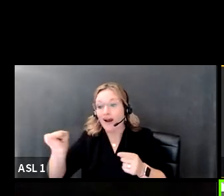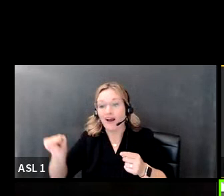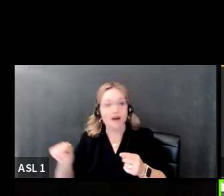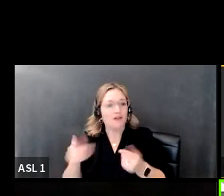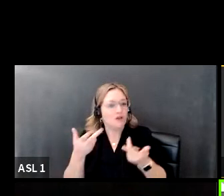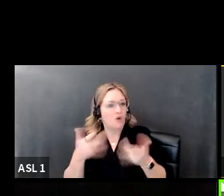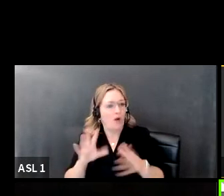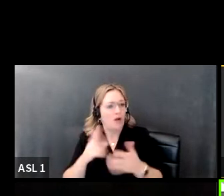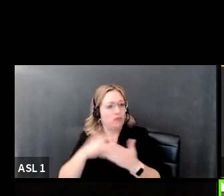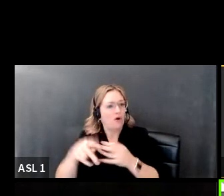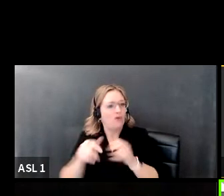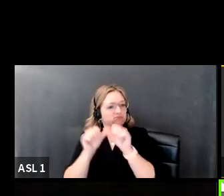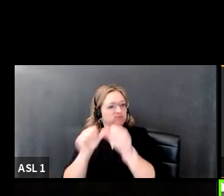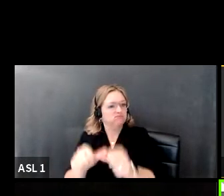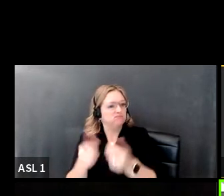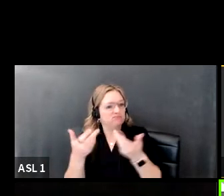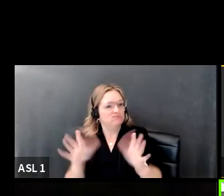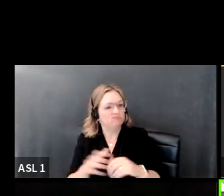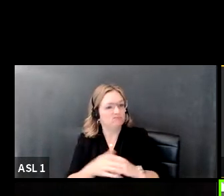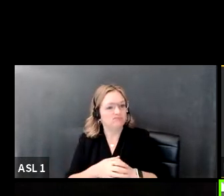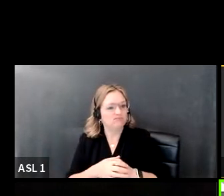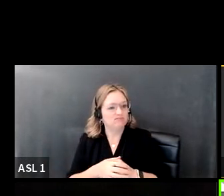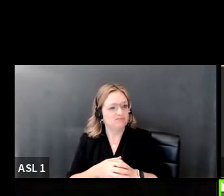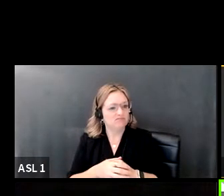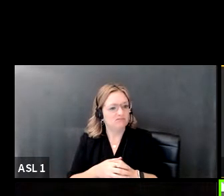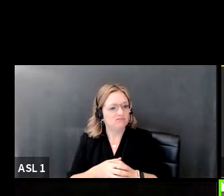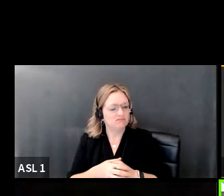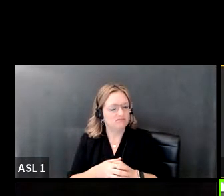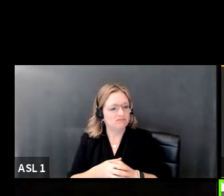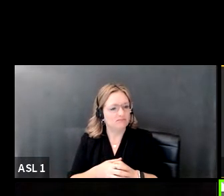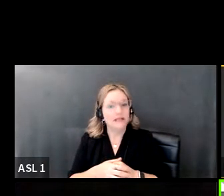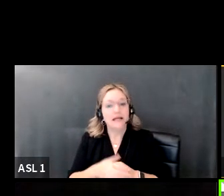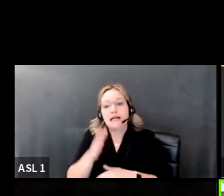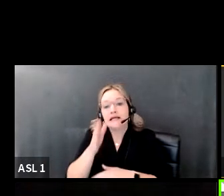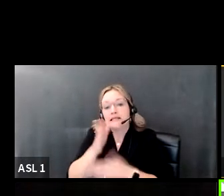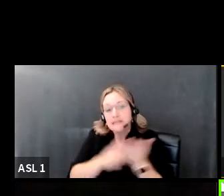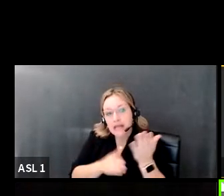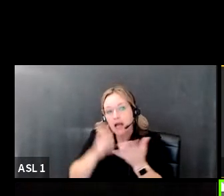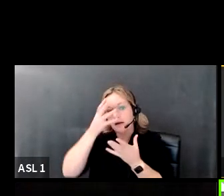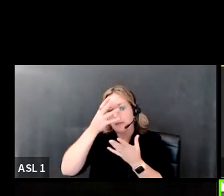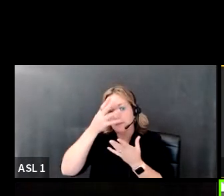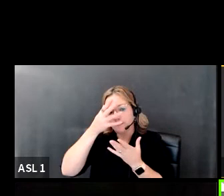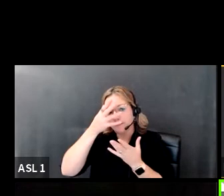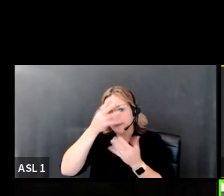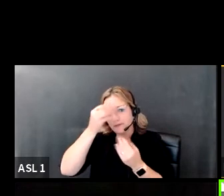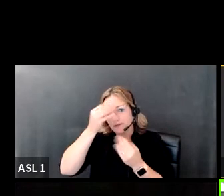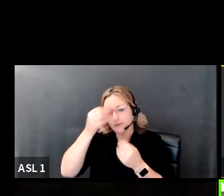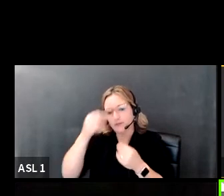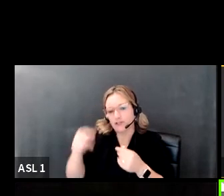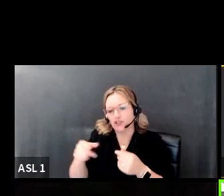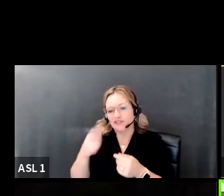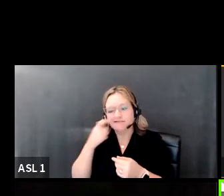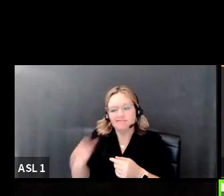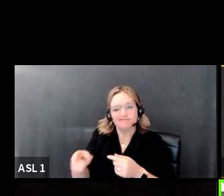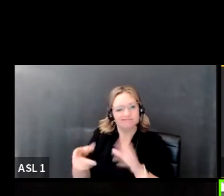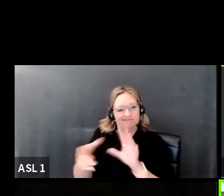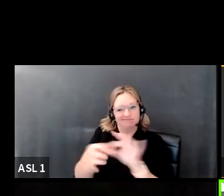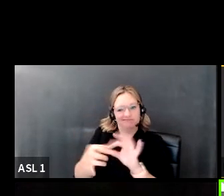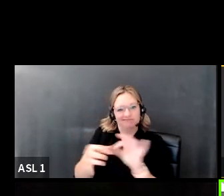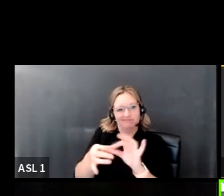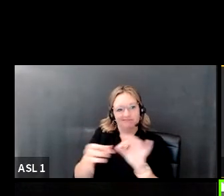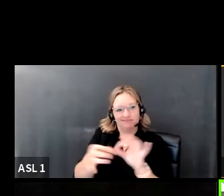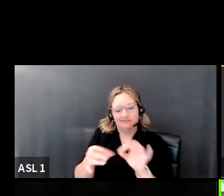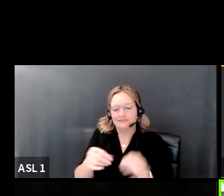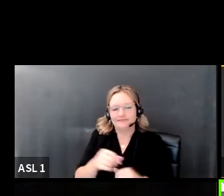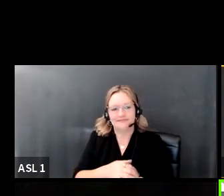program um there was some information shared earlier on about the report that went into it it is not accurate information and i do recommend that people